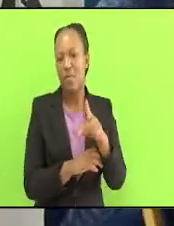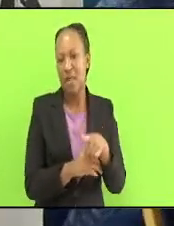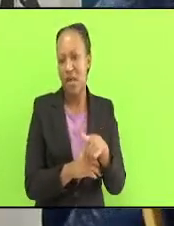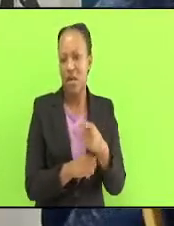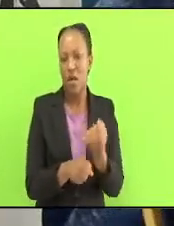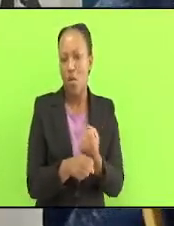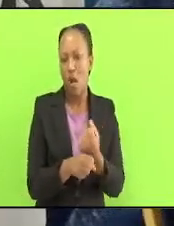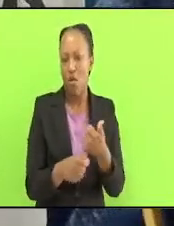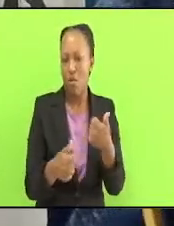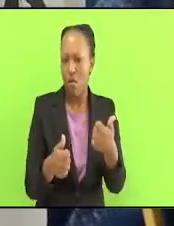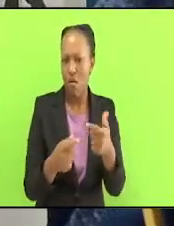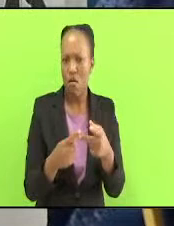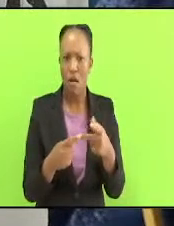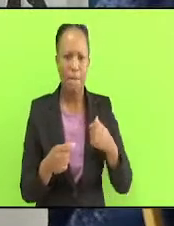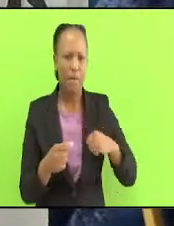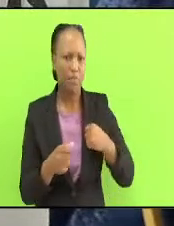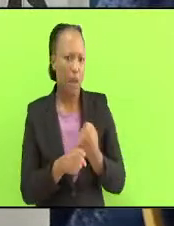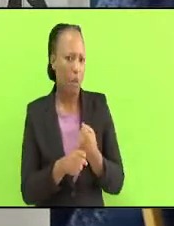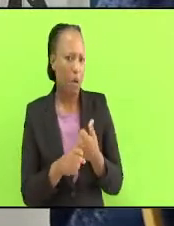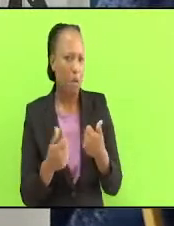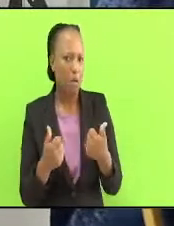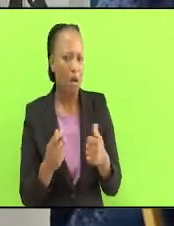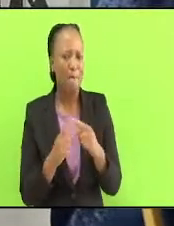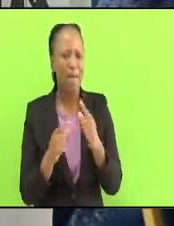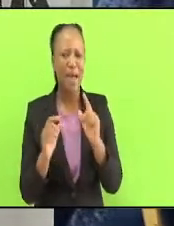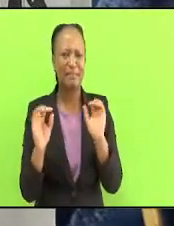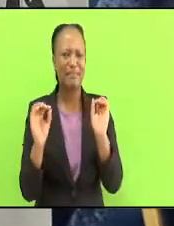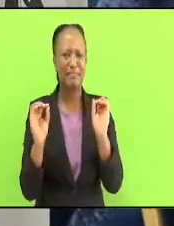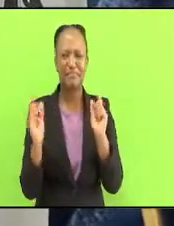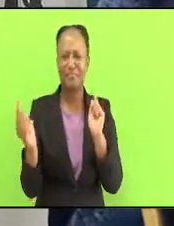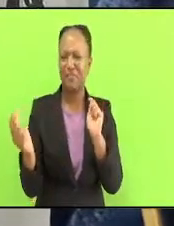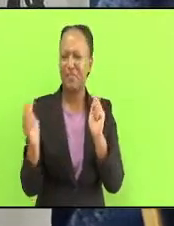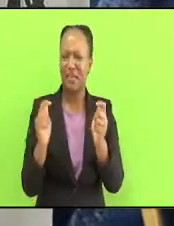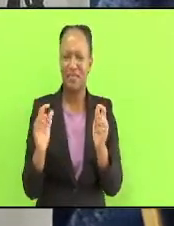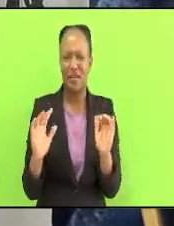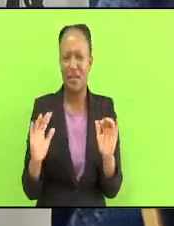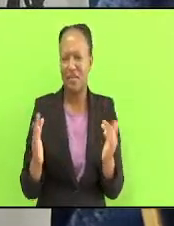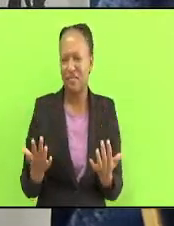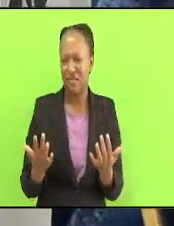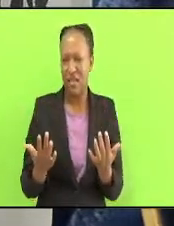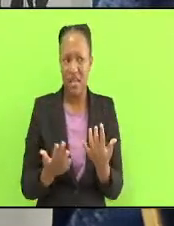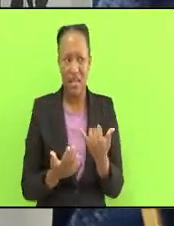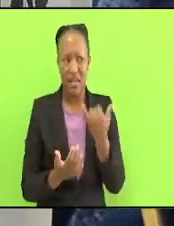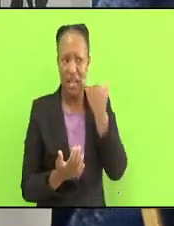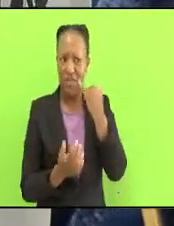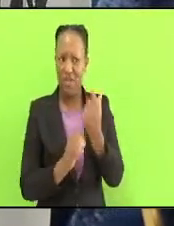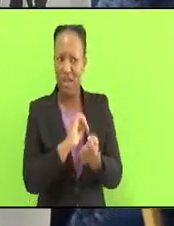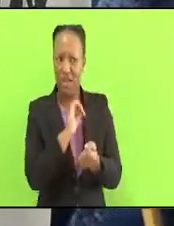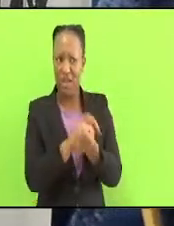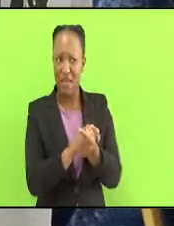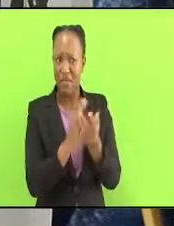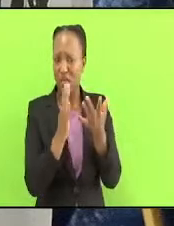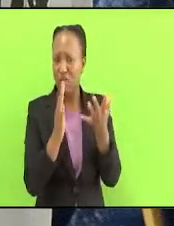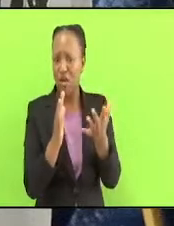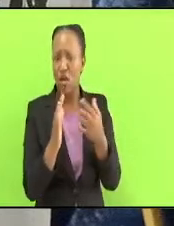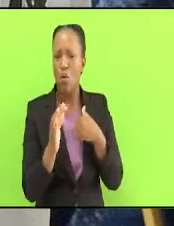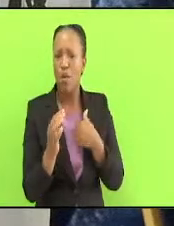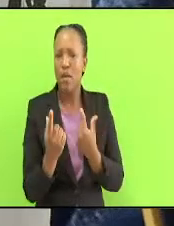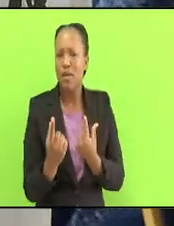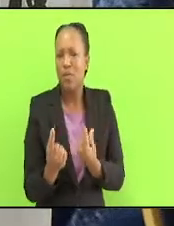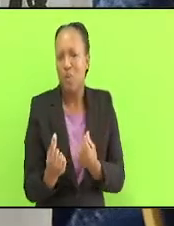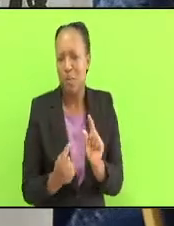ya bereka, mara ha gona di changes. So ha go ntse yalo go diriwa eng? So I just want to